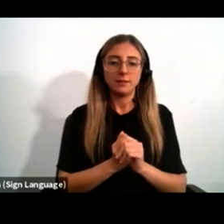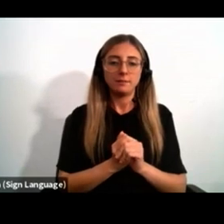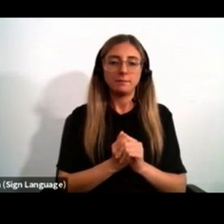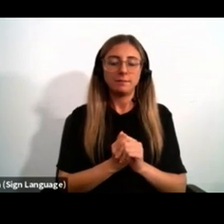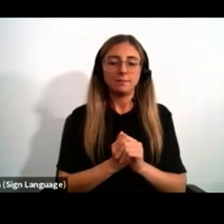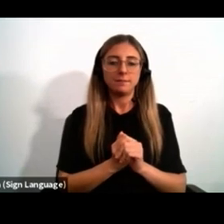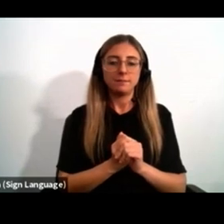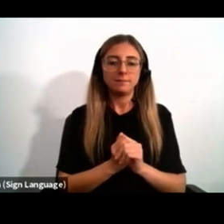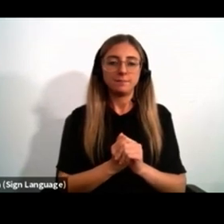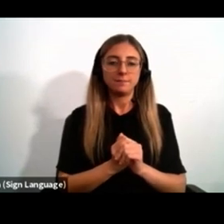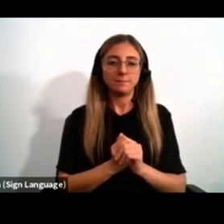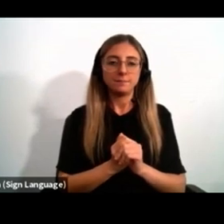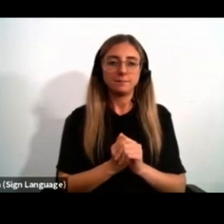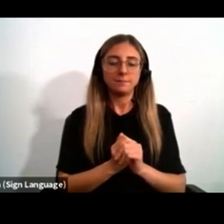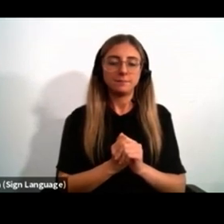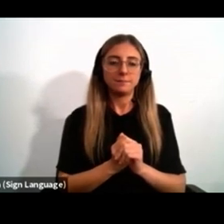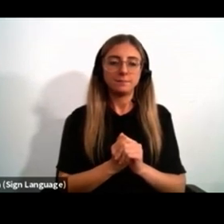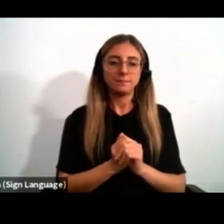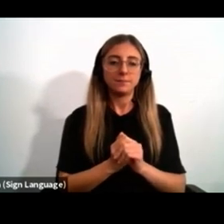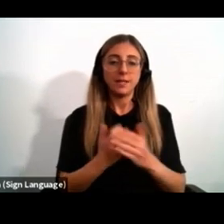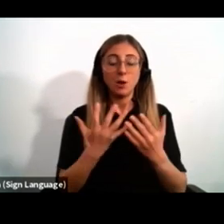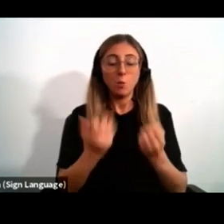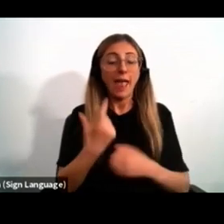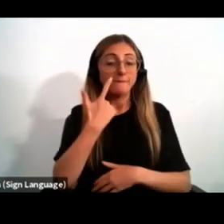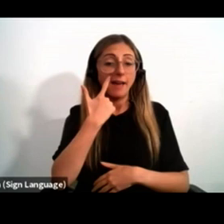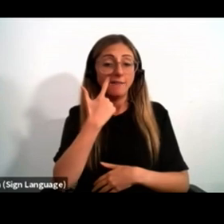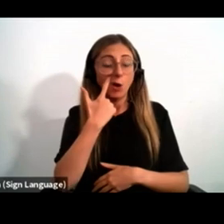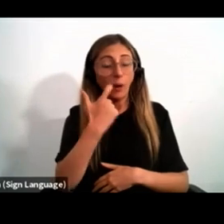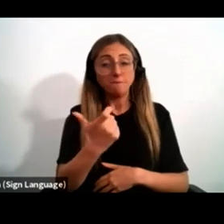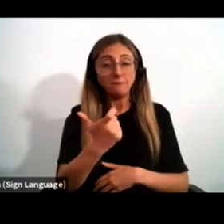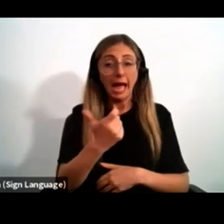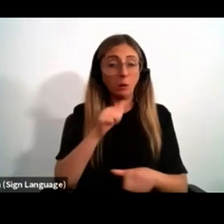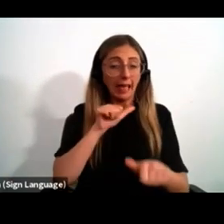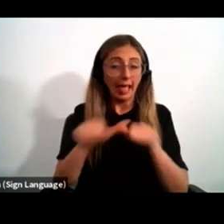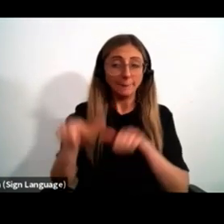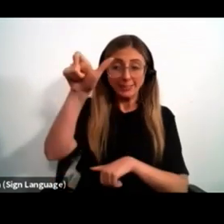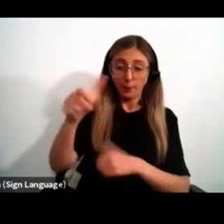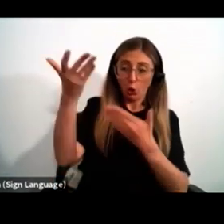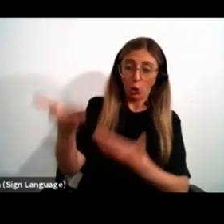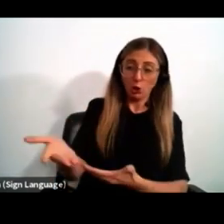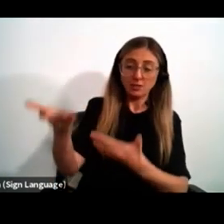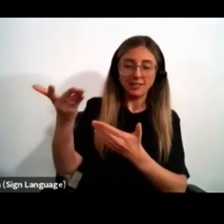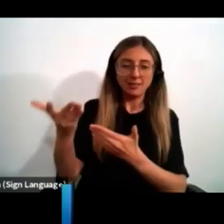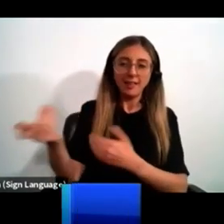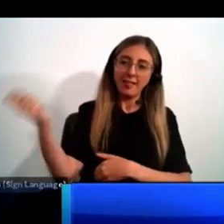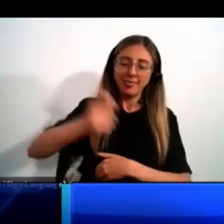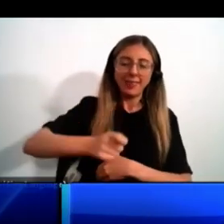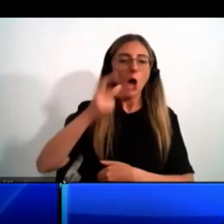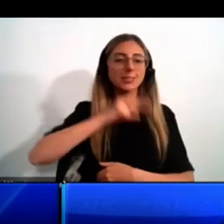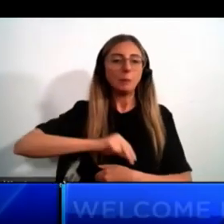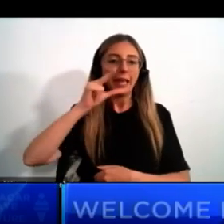development, we could not have found a better person than our keynote speaker, Her